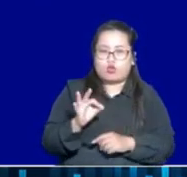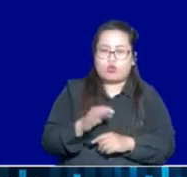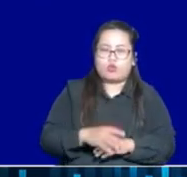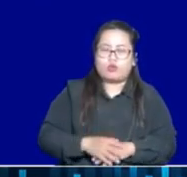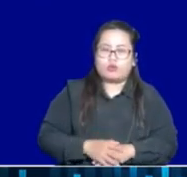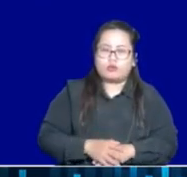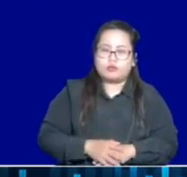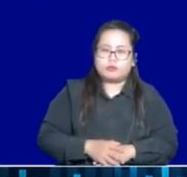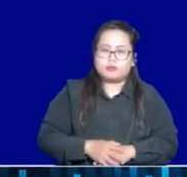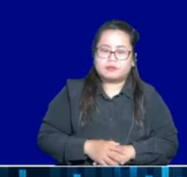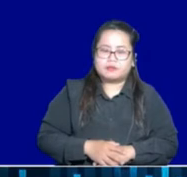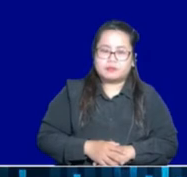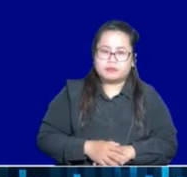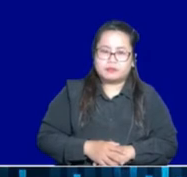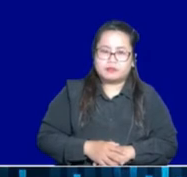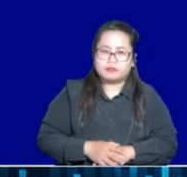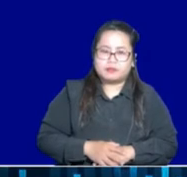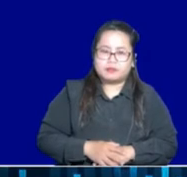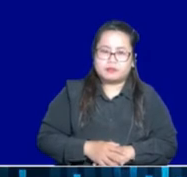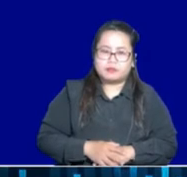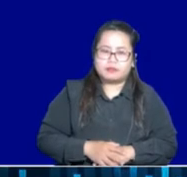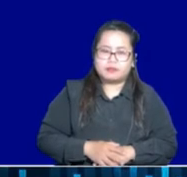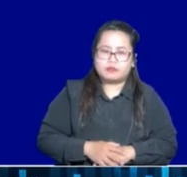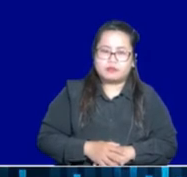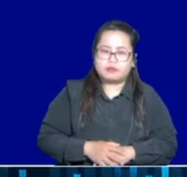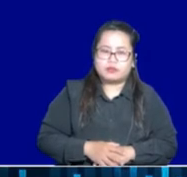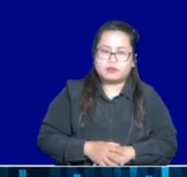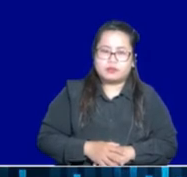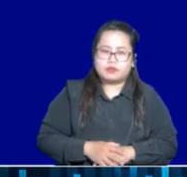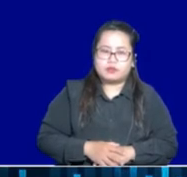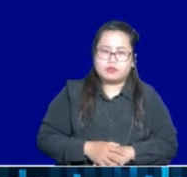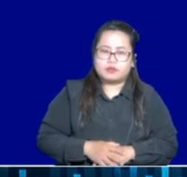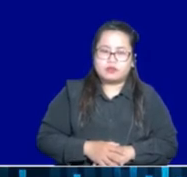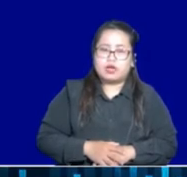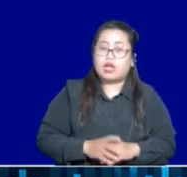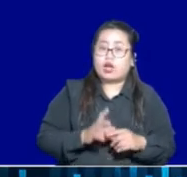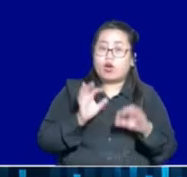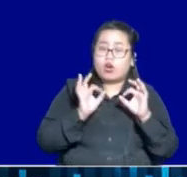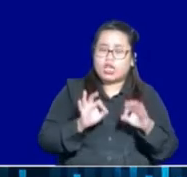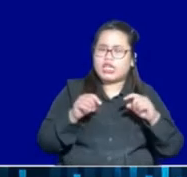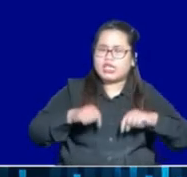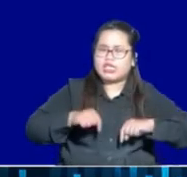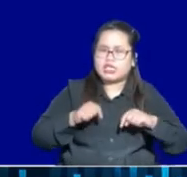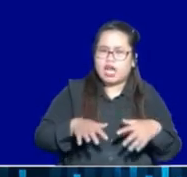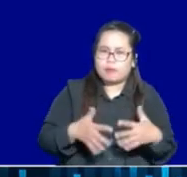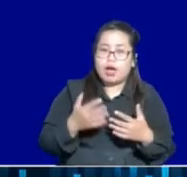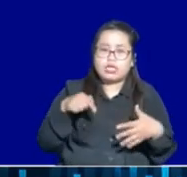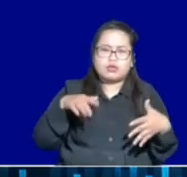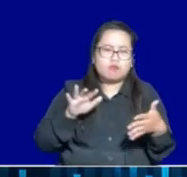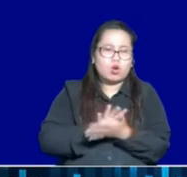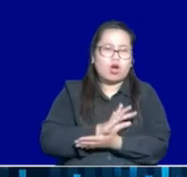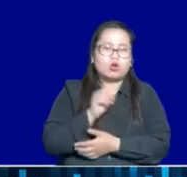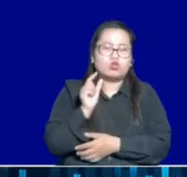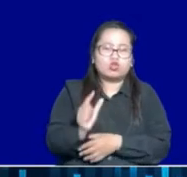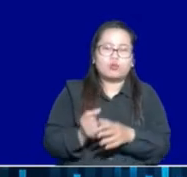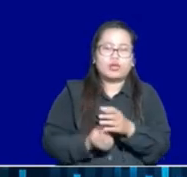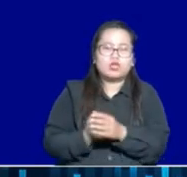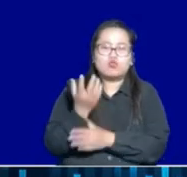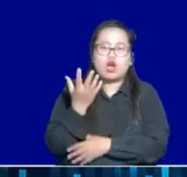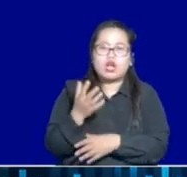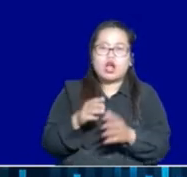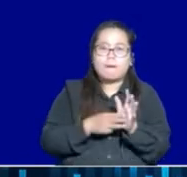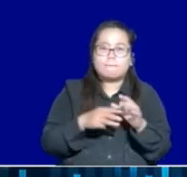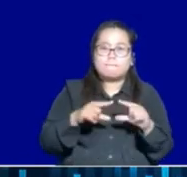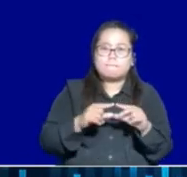I'm wanting to think about what opportunities for manufacturing growth does that generate. And